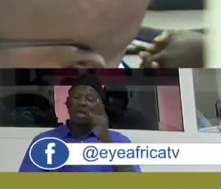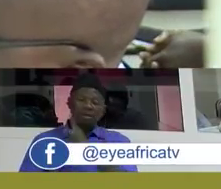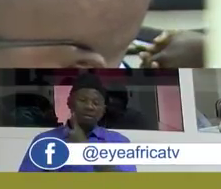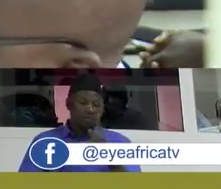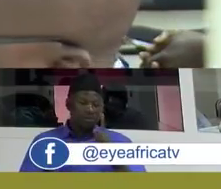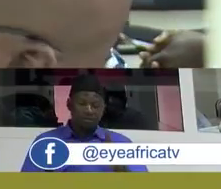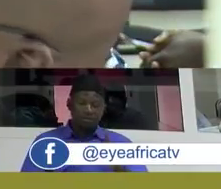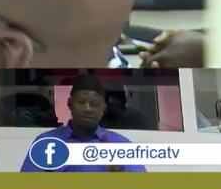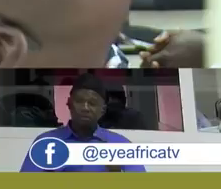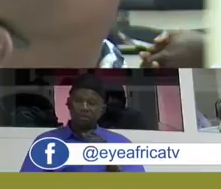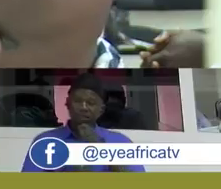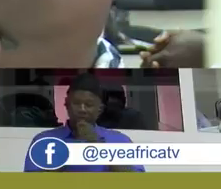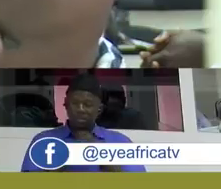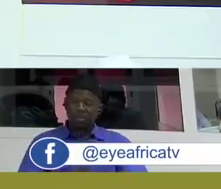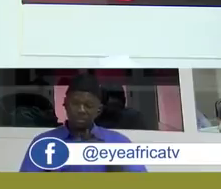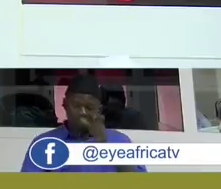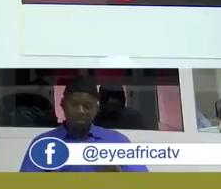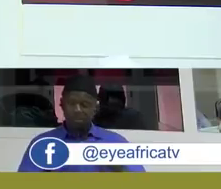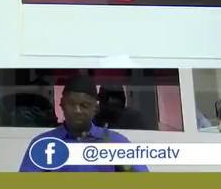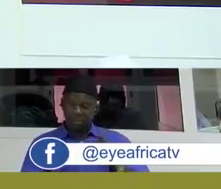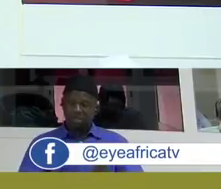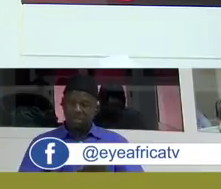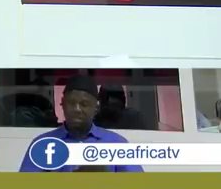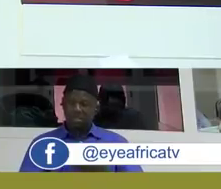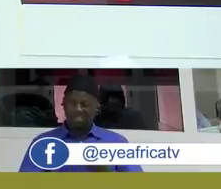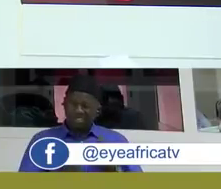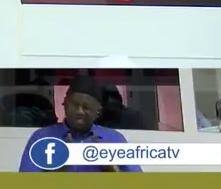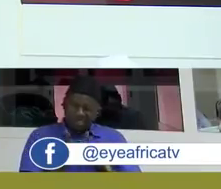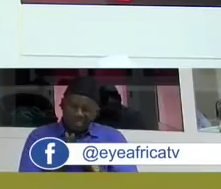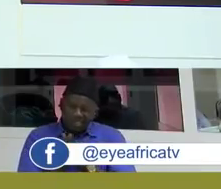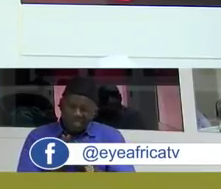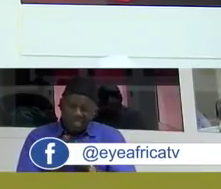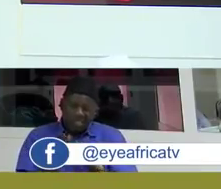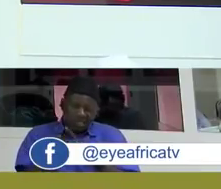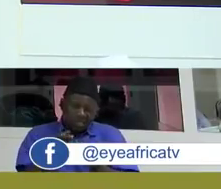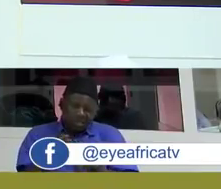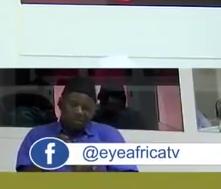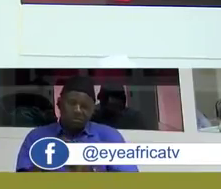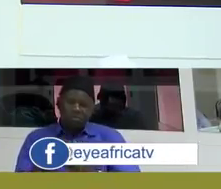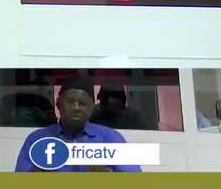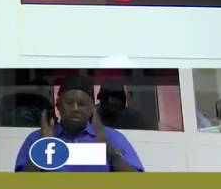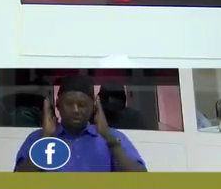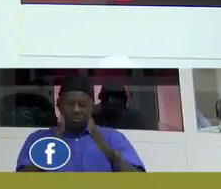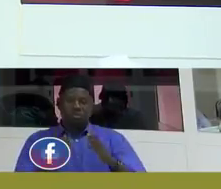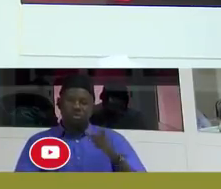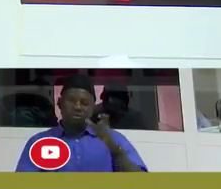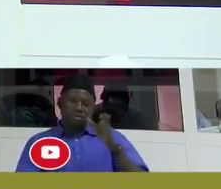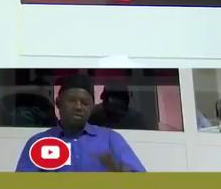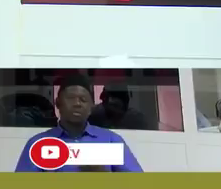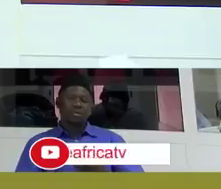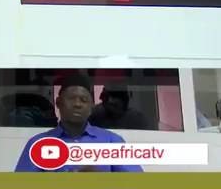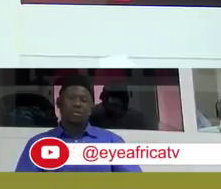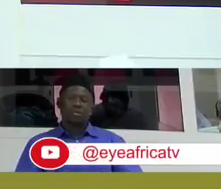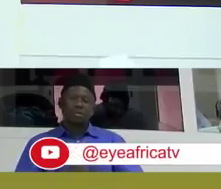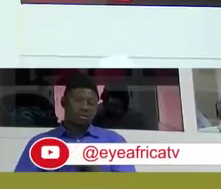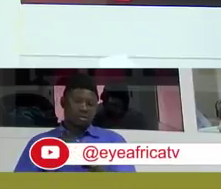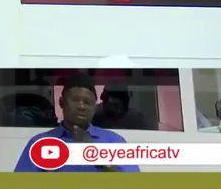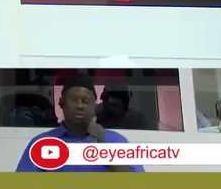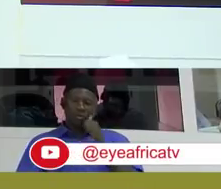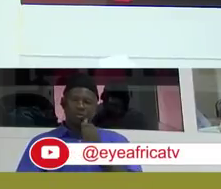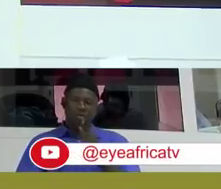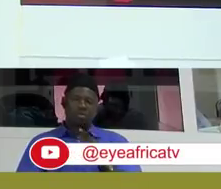with a Muslim. So they use that factor, that community cohesion. Number